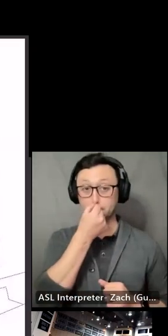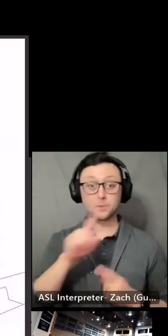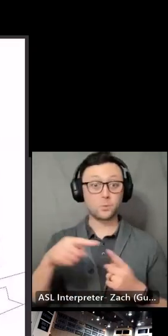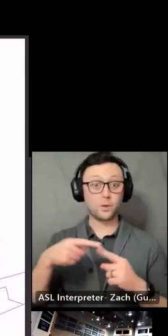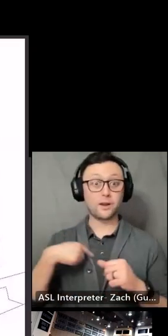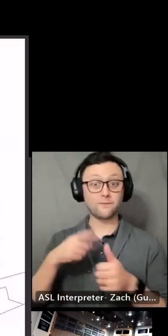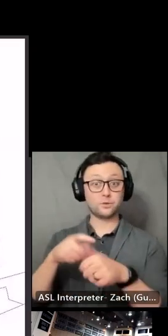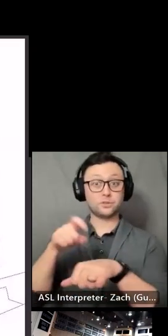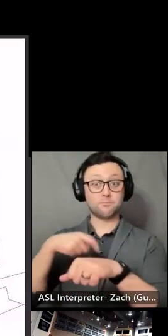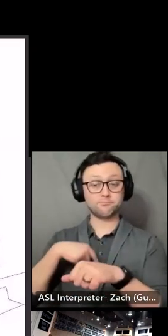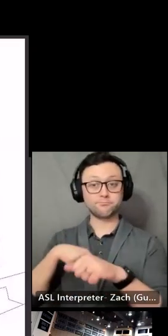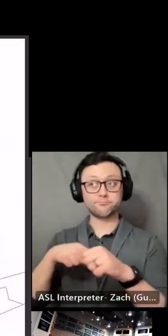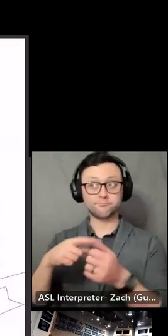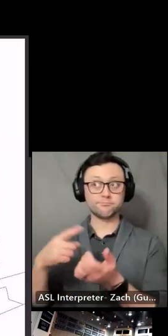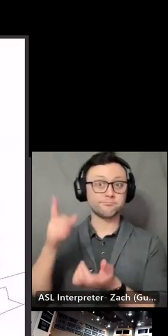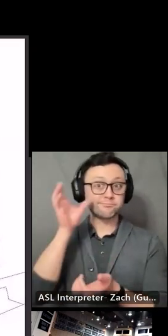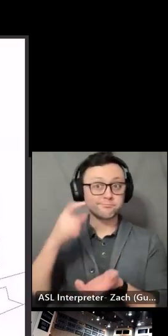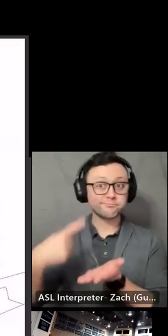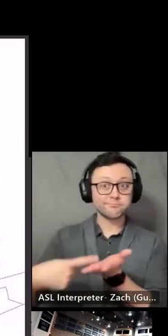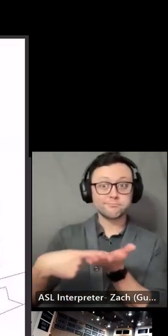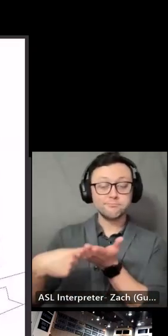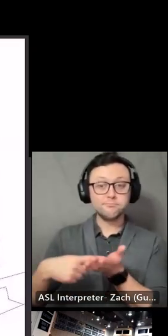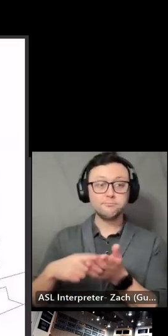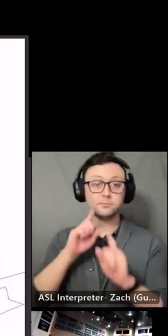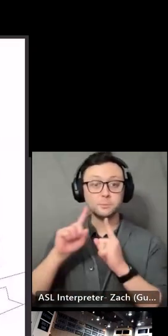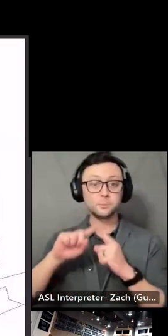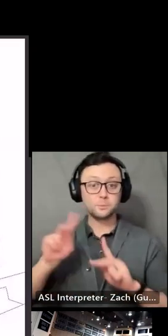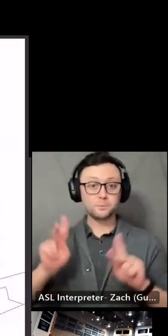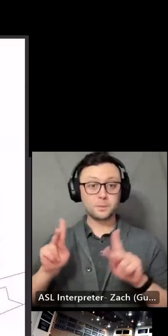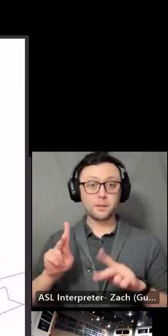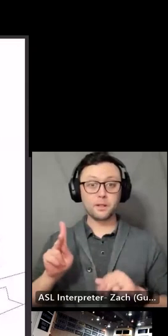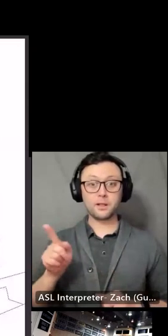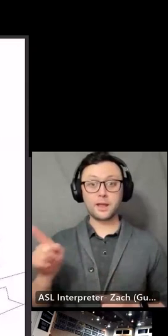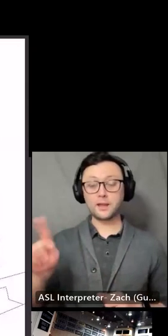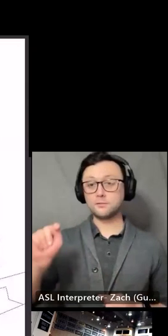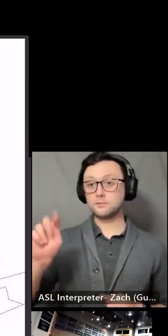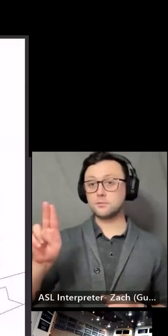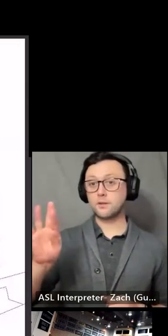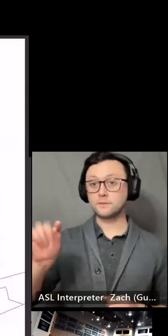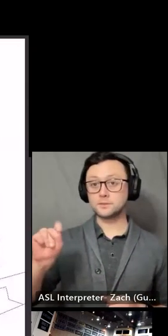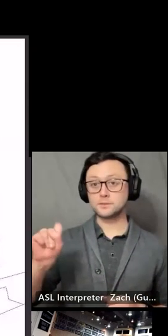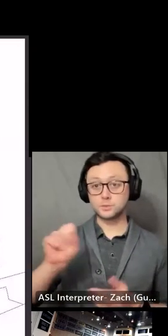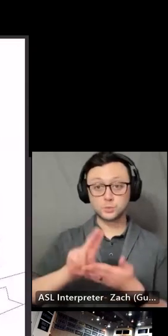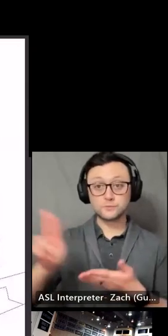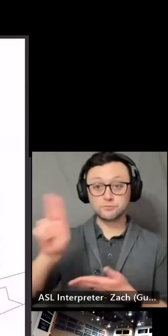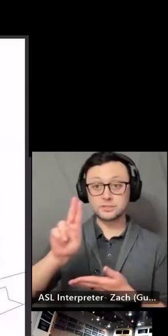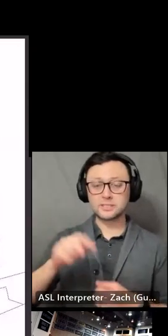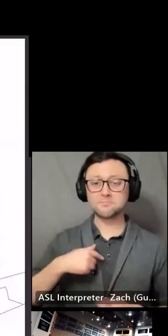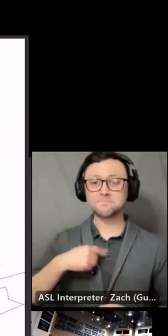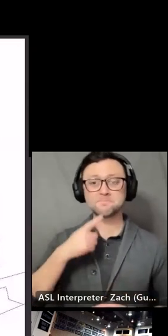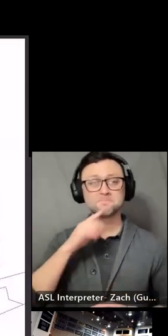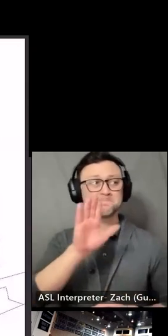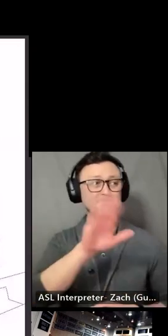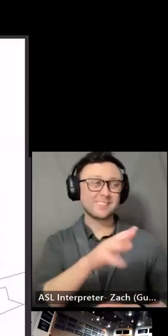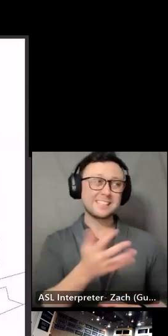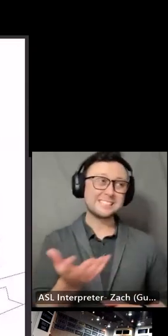time that we talked to folks at Tufts University, I said, look, this, as an architect,